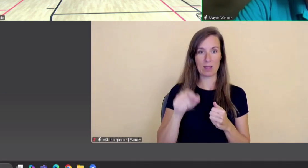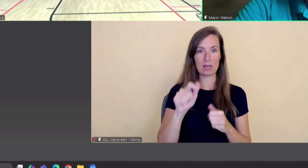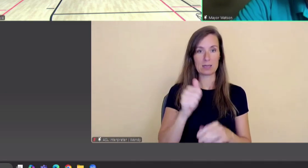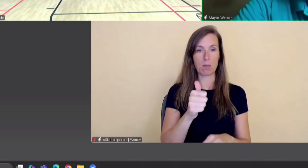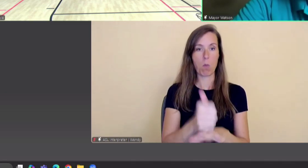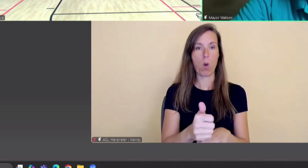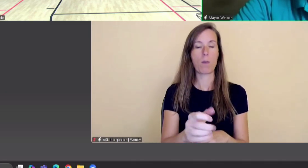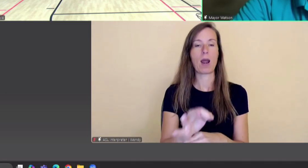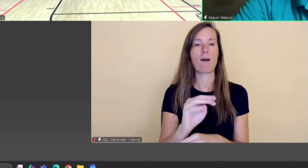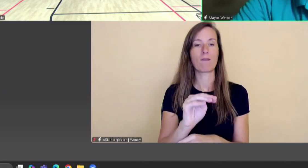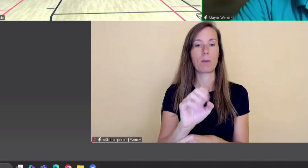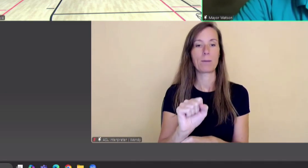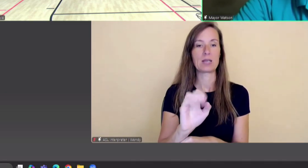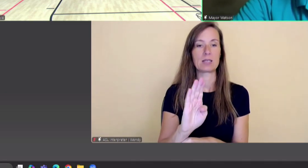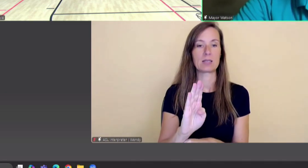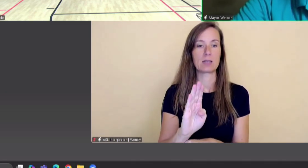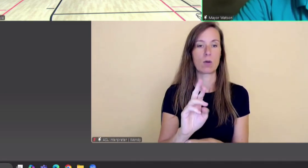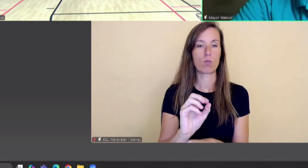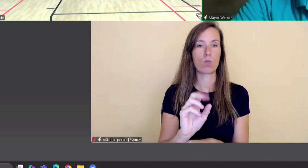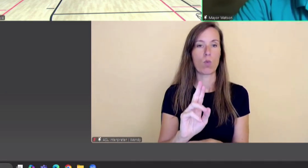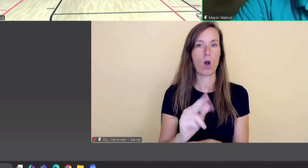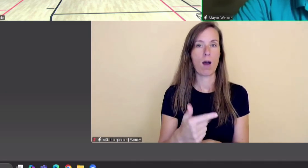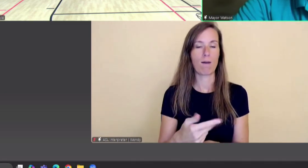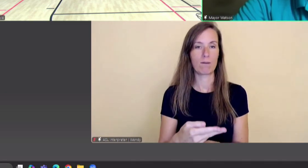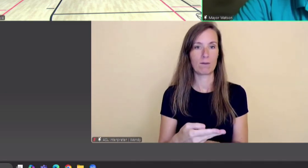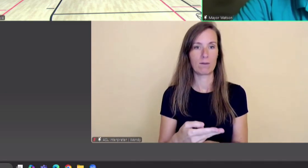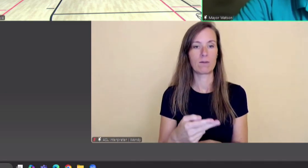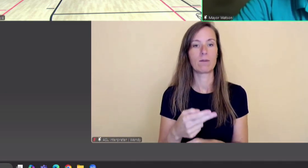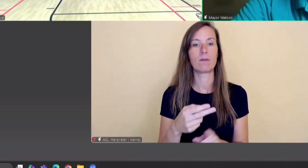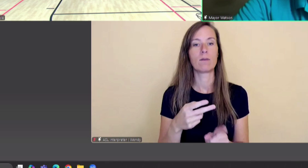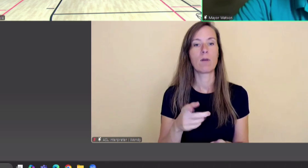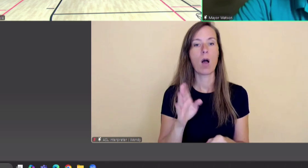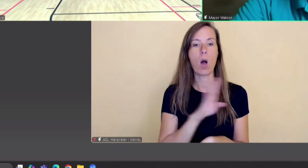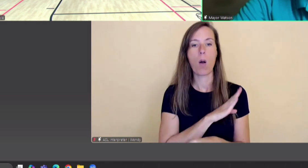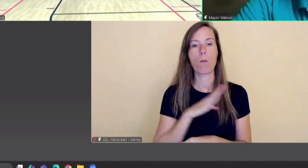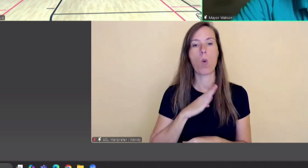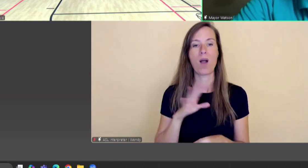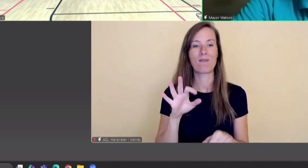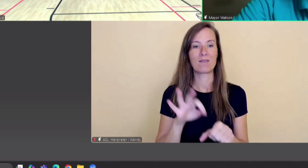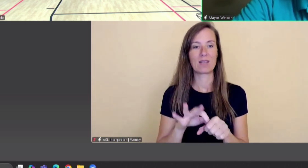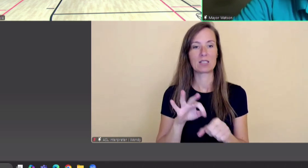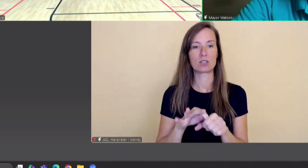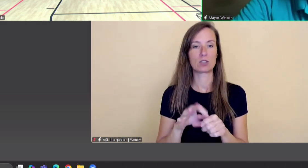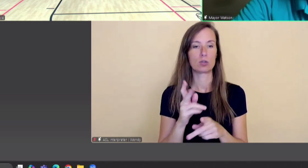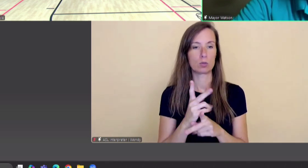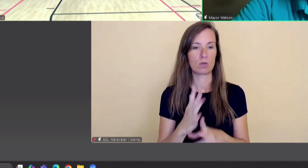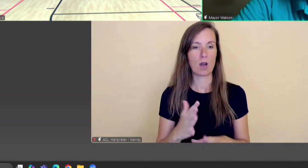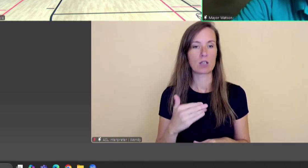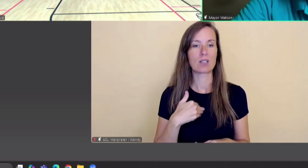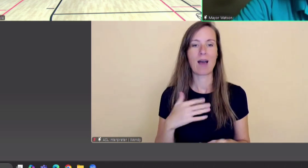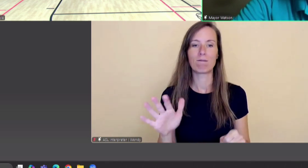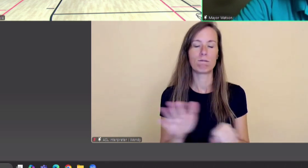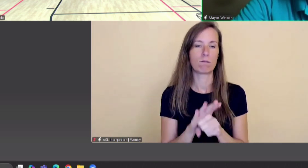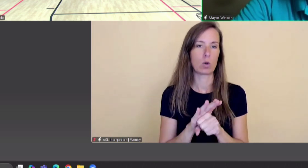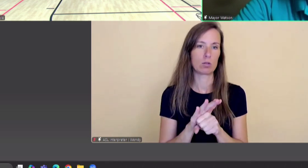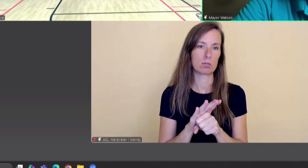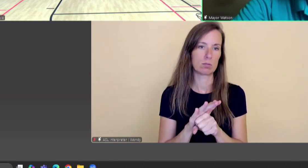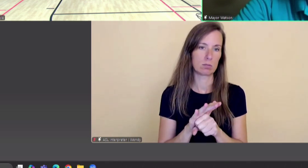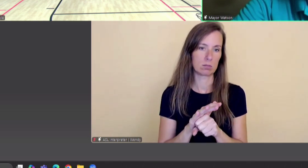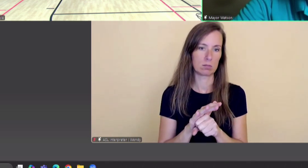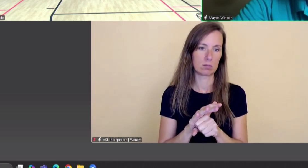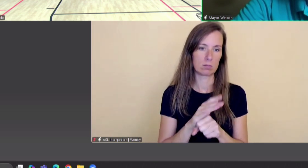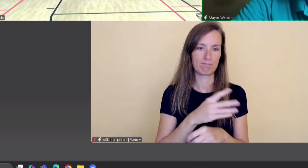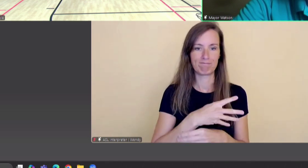Bruff, the Board of Election Supervisors has a full slate of 5 supervisors. And I think